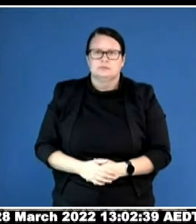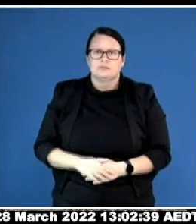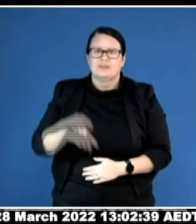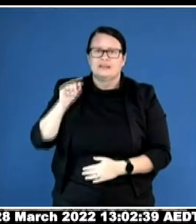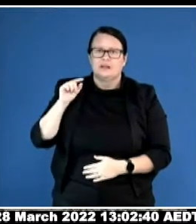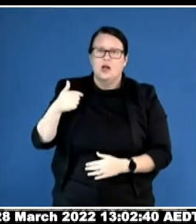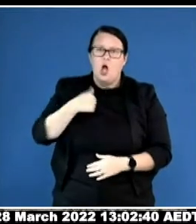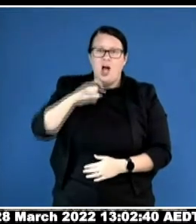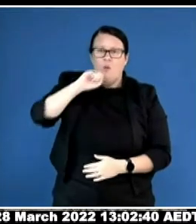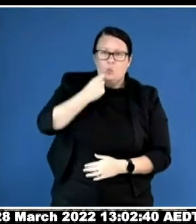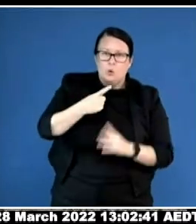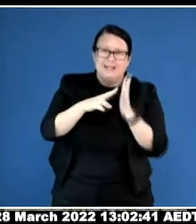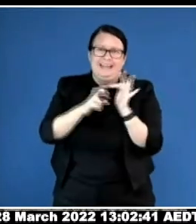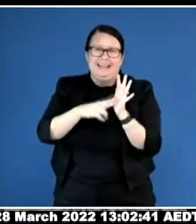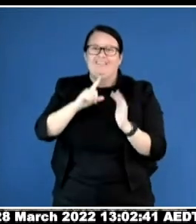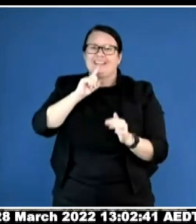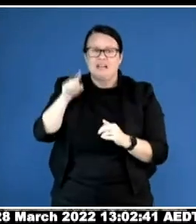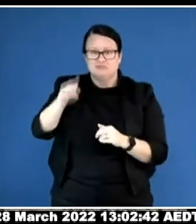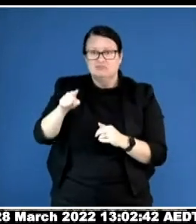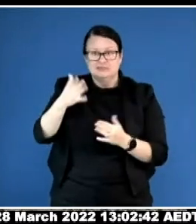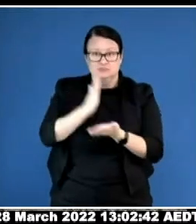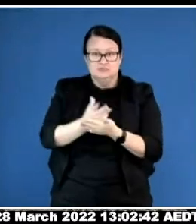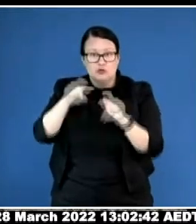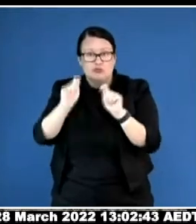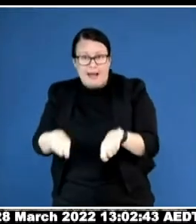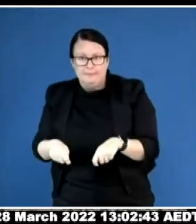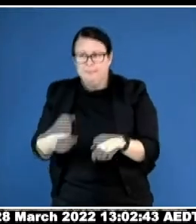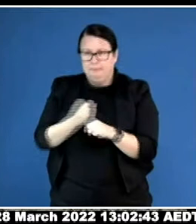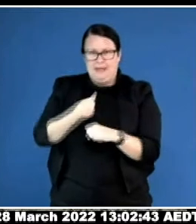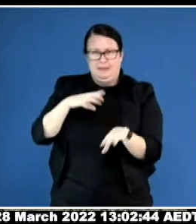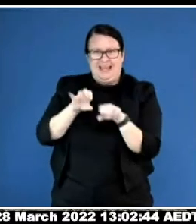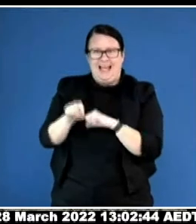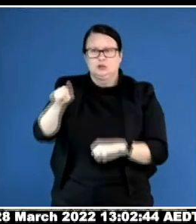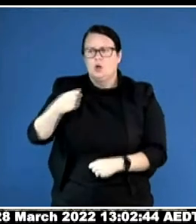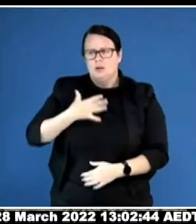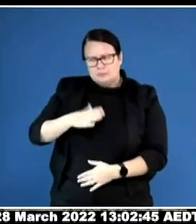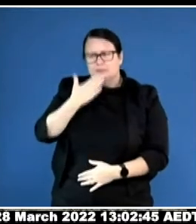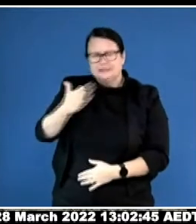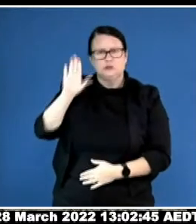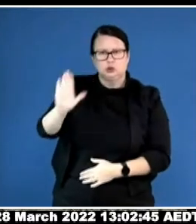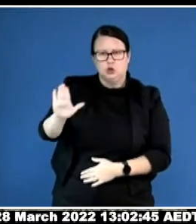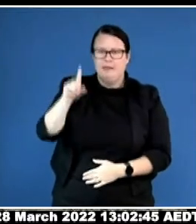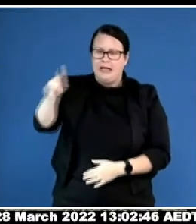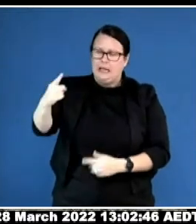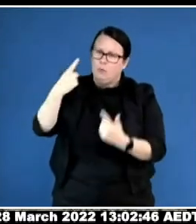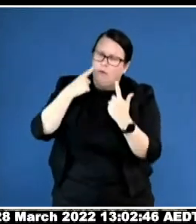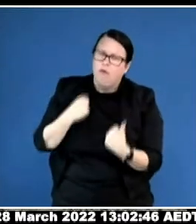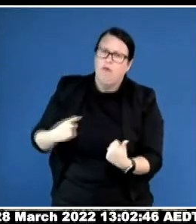I would even say to him, this is rape. This makes me hate you. I want you to stop. And he would cry at me.